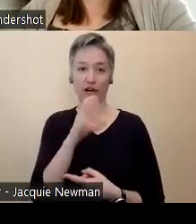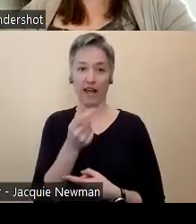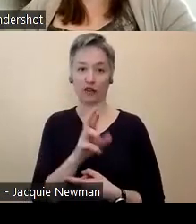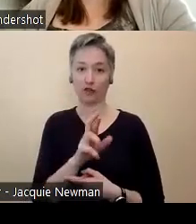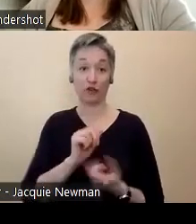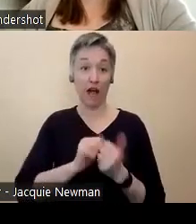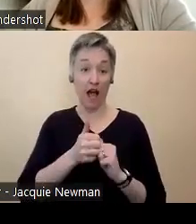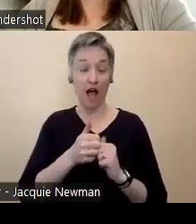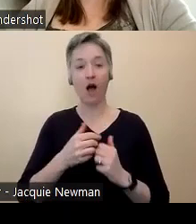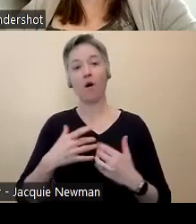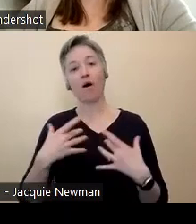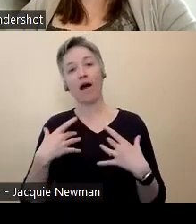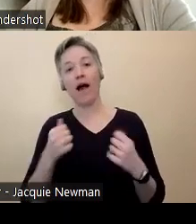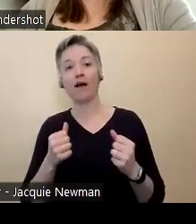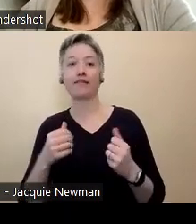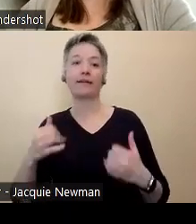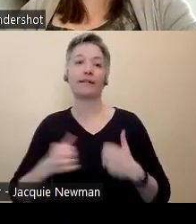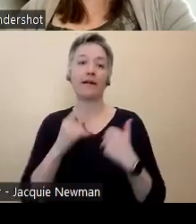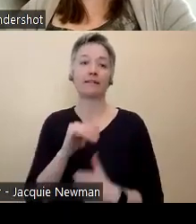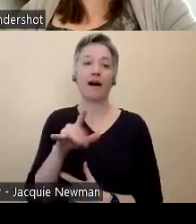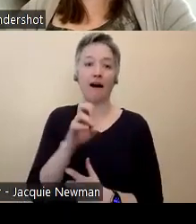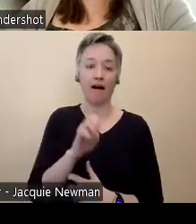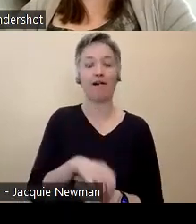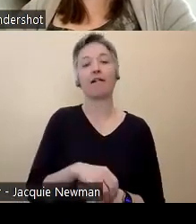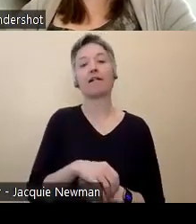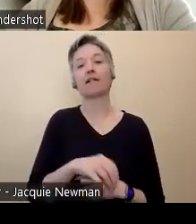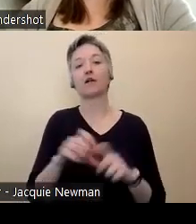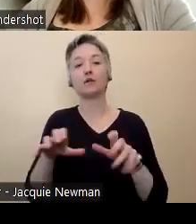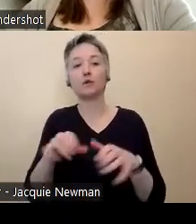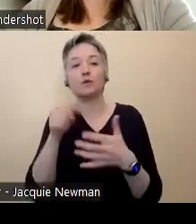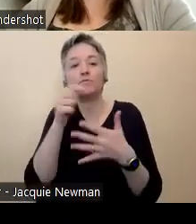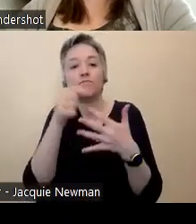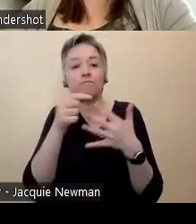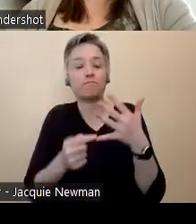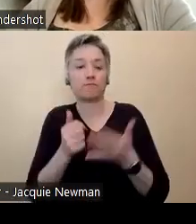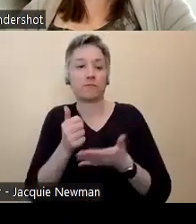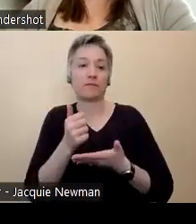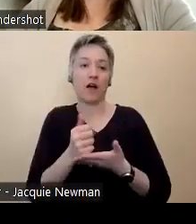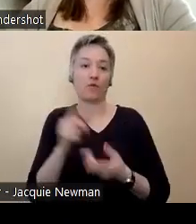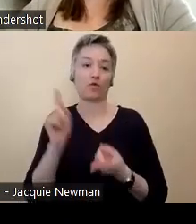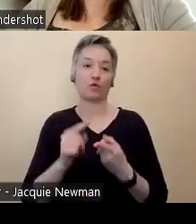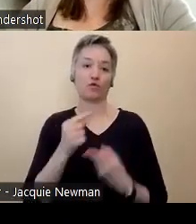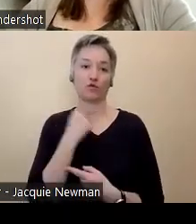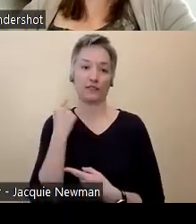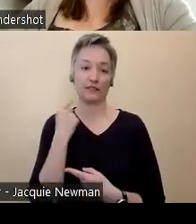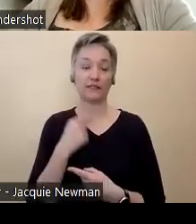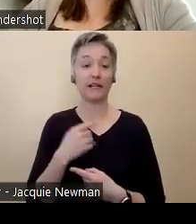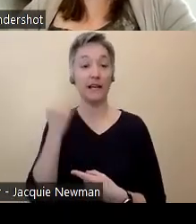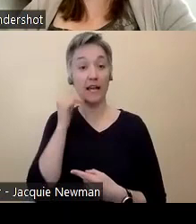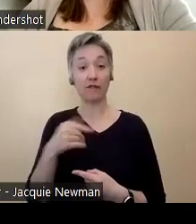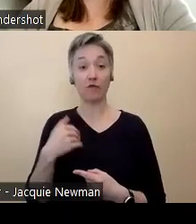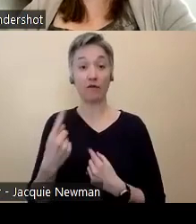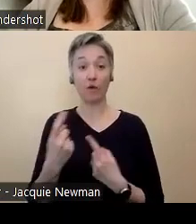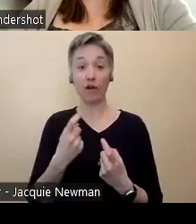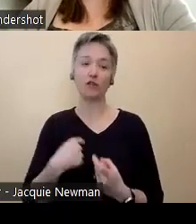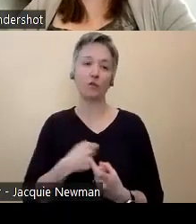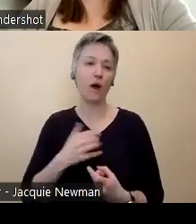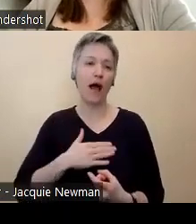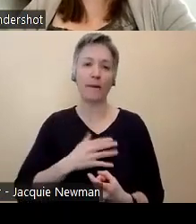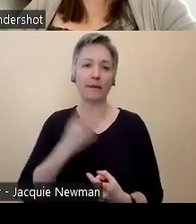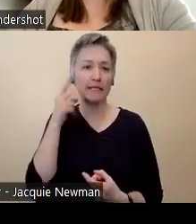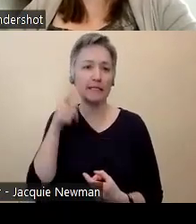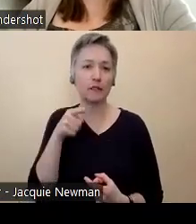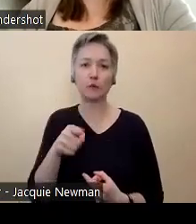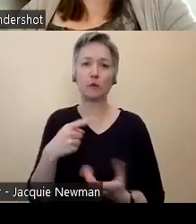some of those risk reducing measures. So if you ever have questions, we're happy to see you in our program just to talk through that with your